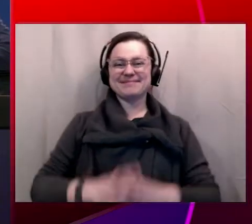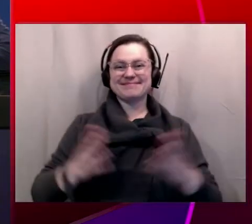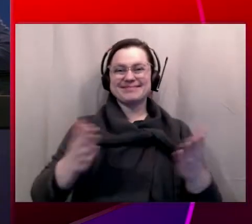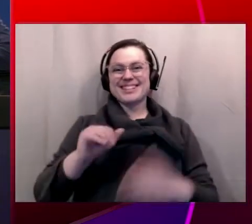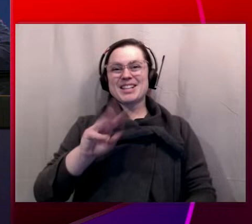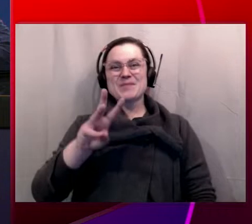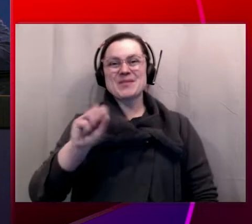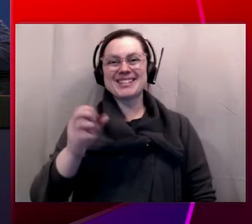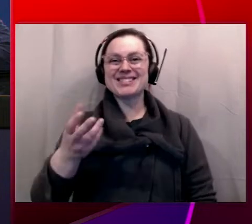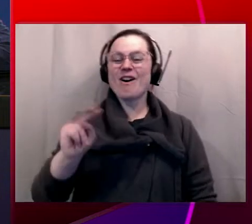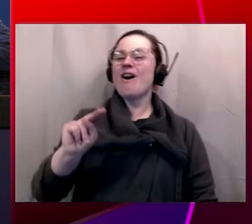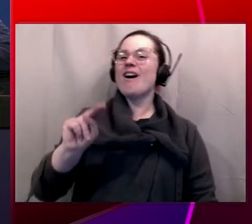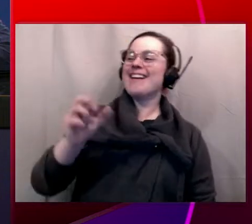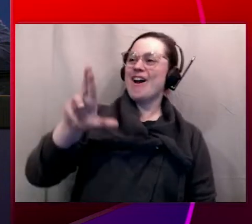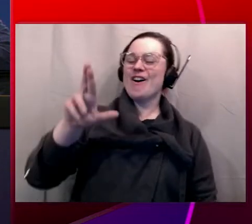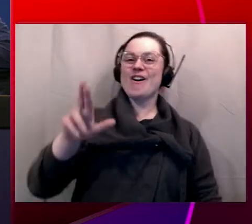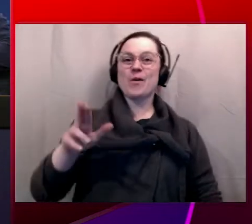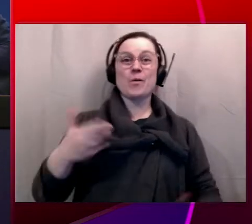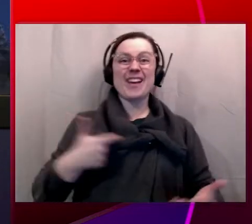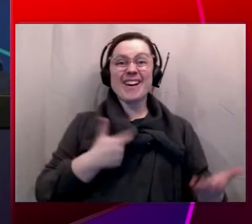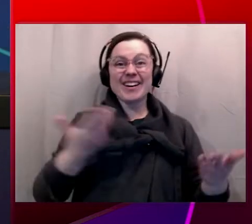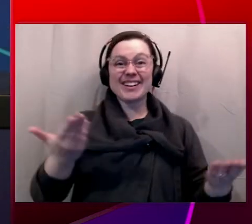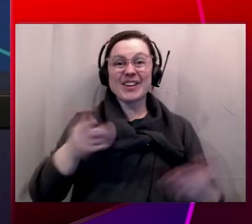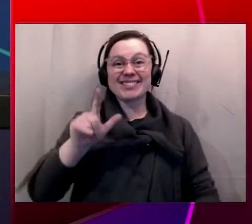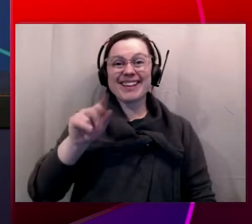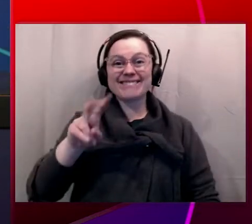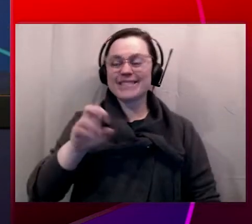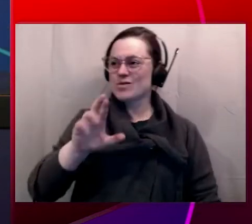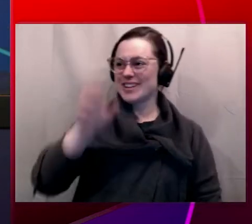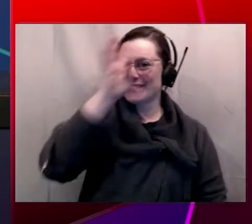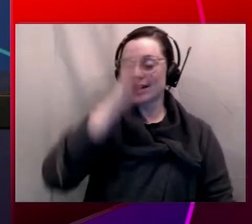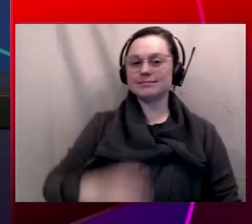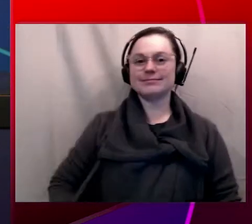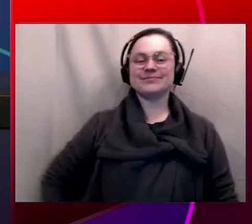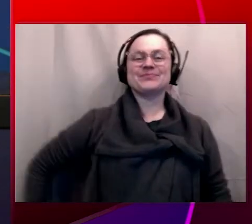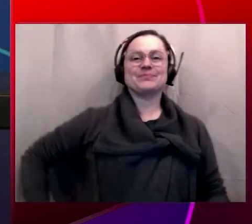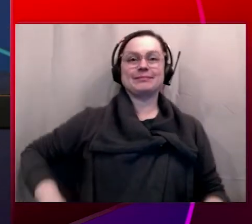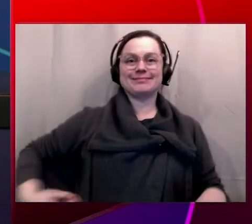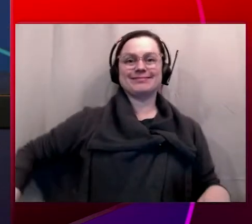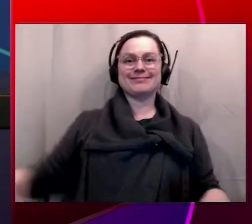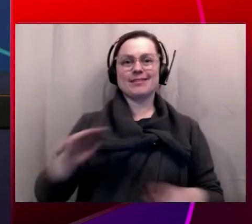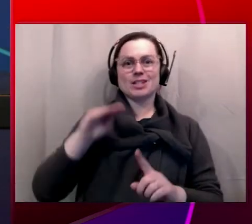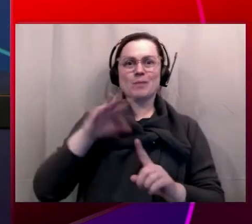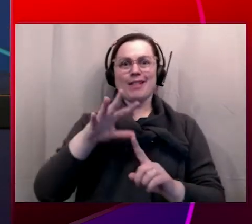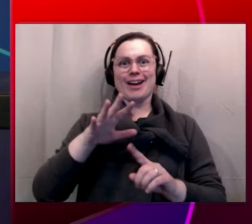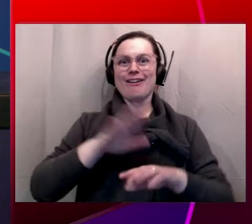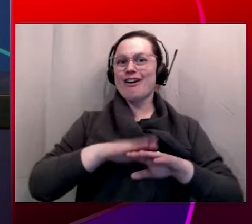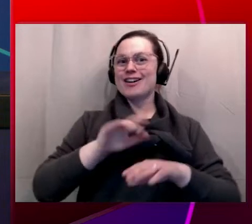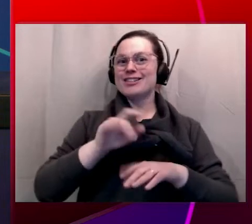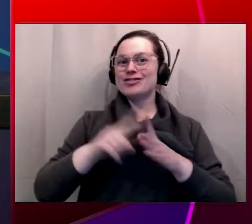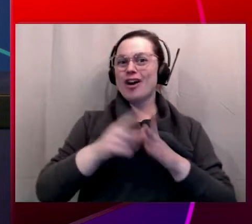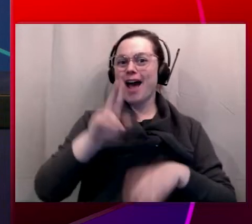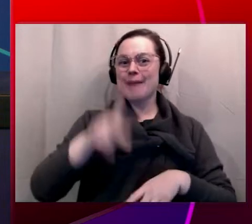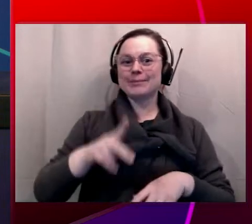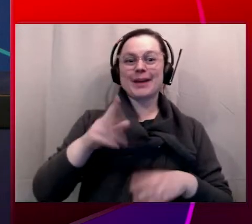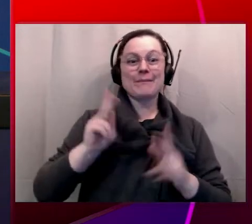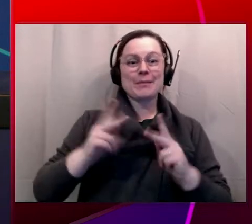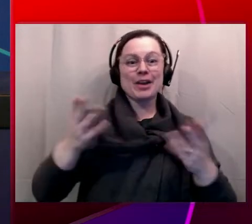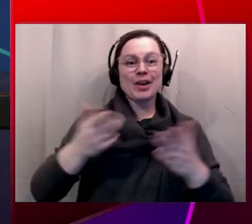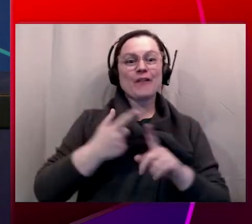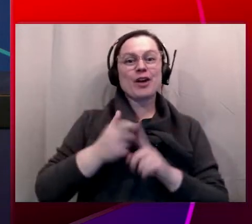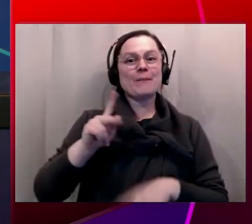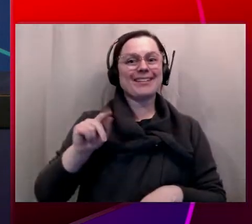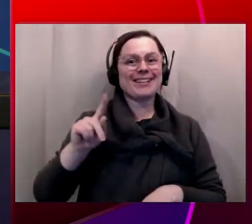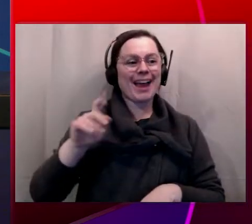on air live at reInvent, and this is part of our Startup Spotlight, where we've got the folks from Cape Privacy here. So let's do some intros.